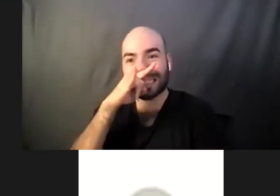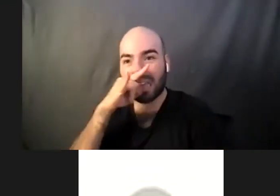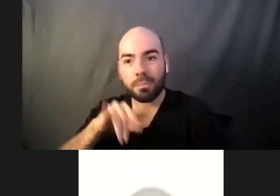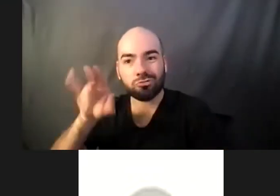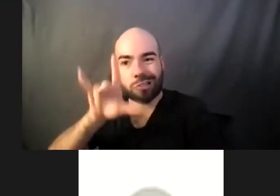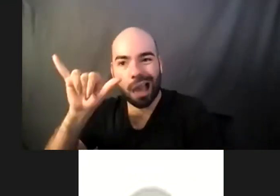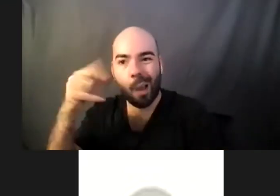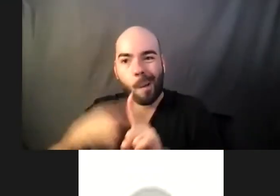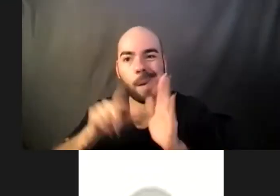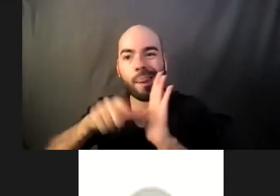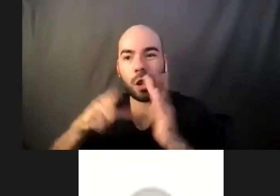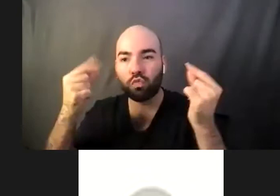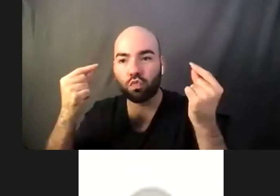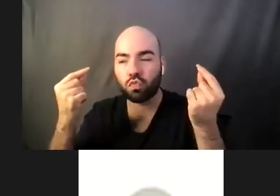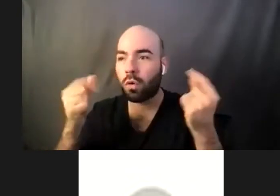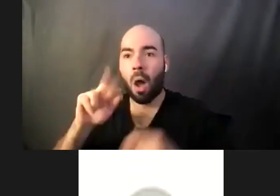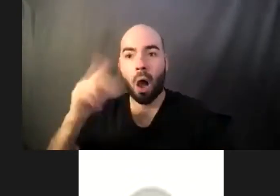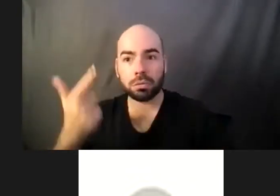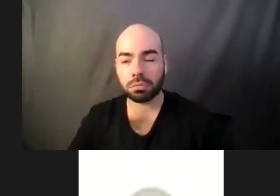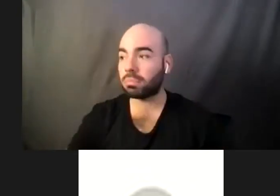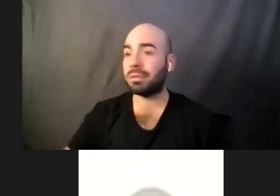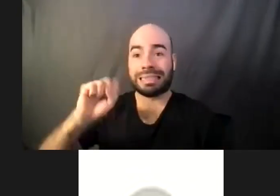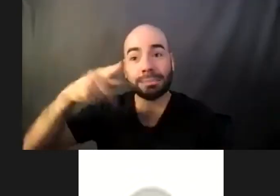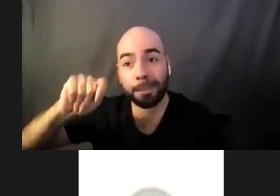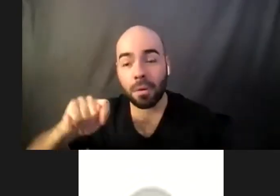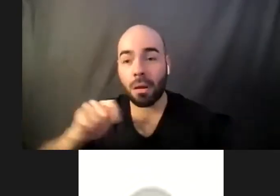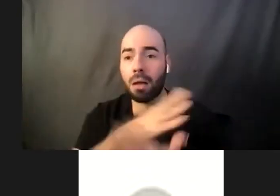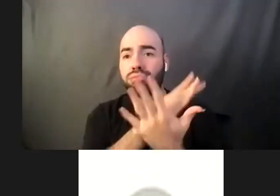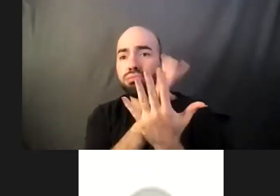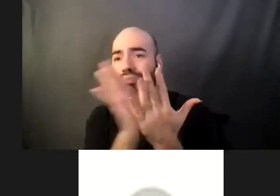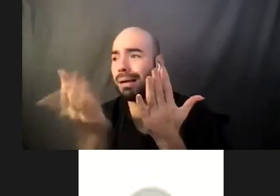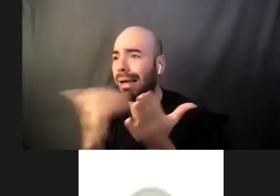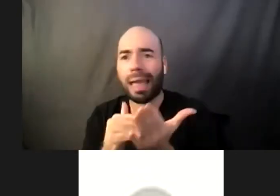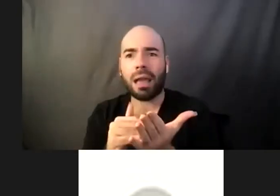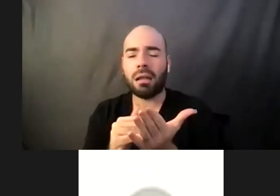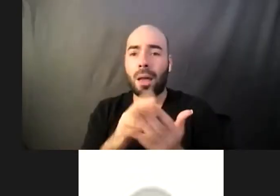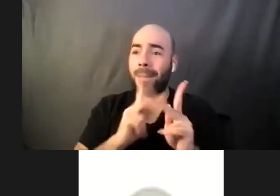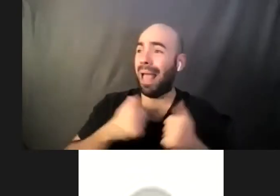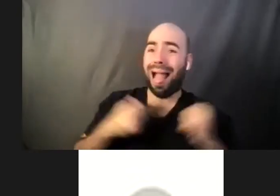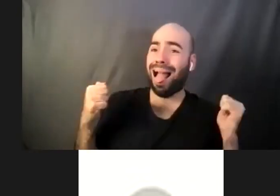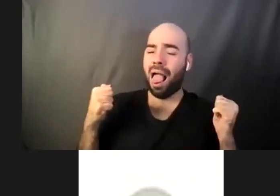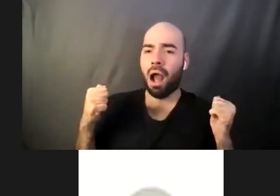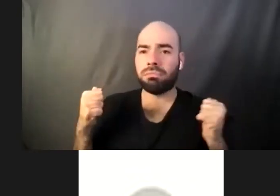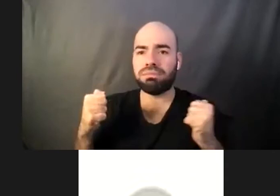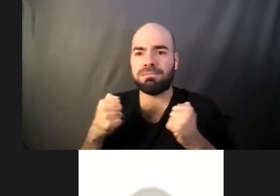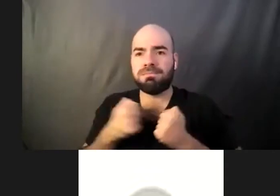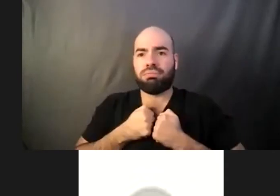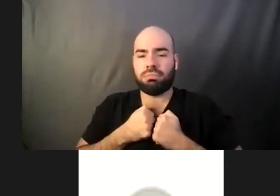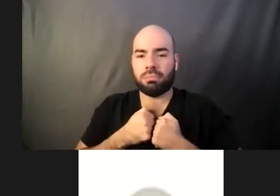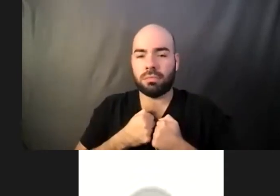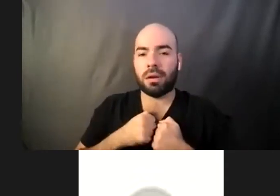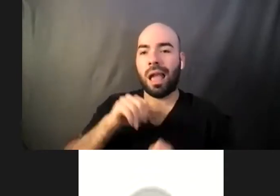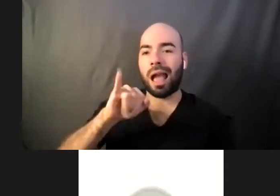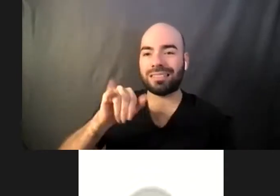They get left. What happens to them in August and September, right, when they're bullied in school again? That allyship goes out the window. The paint on the glass comes down. You see,